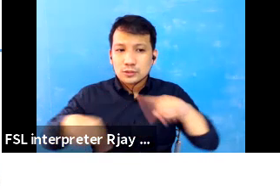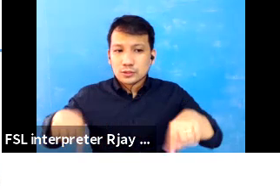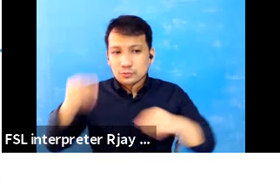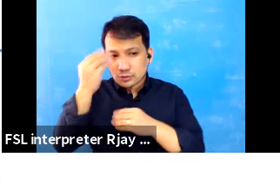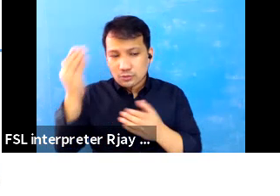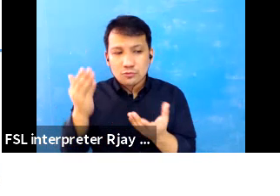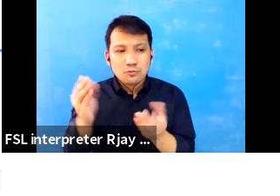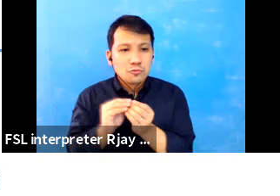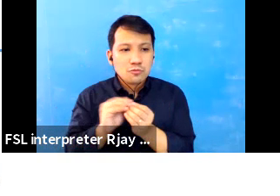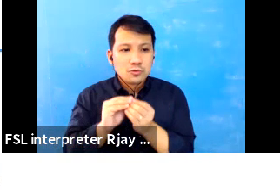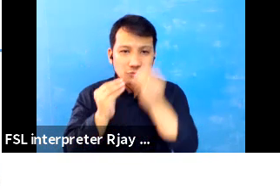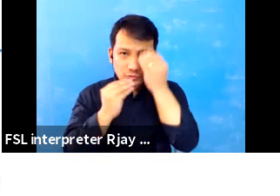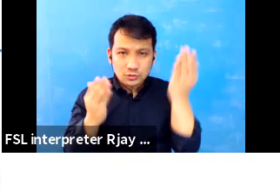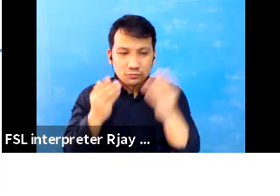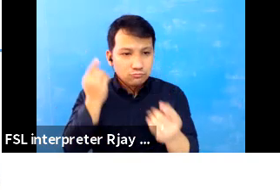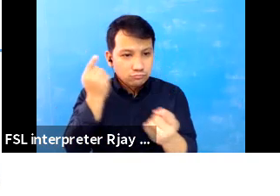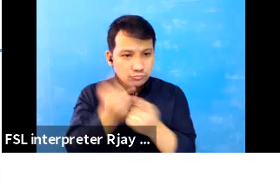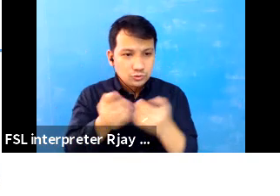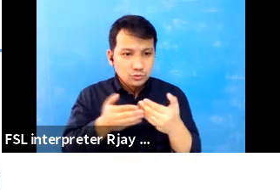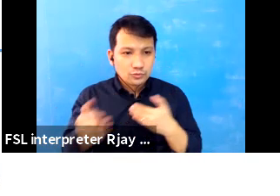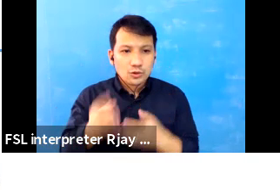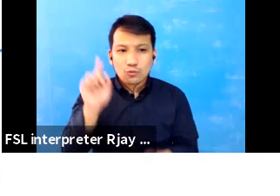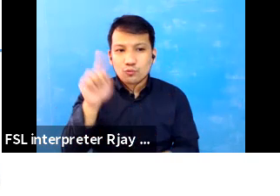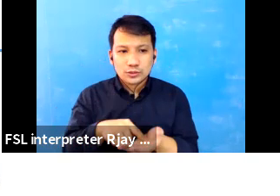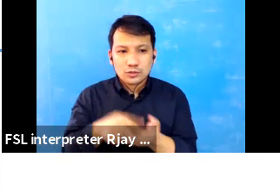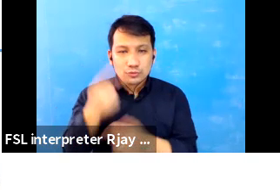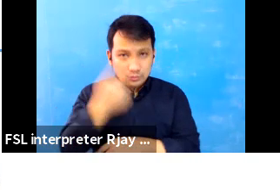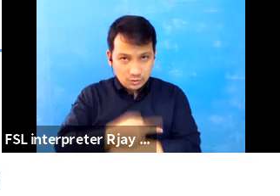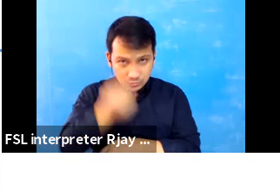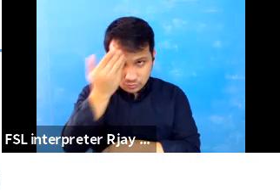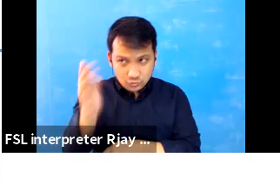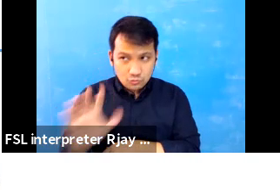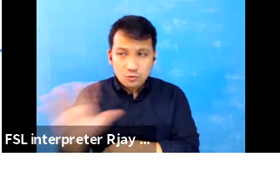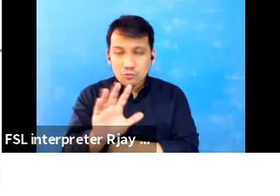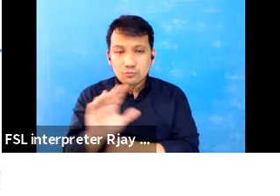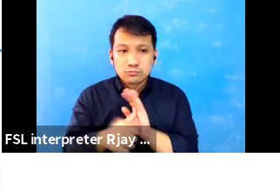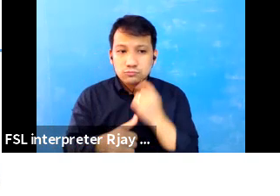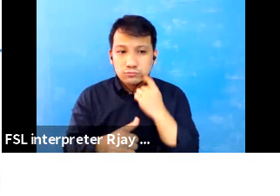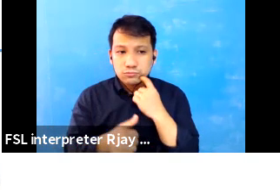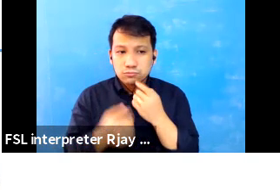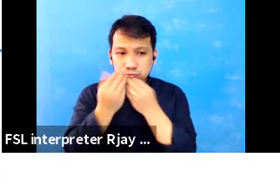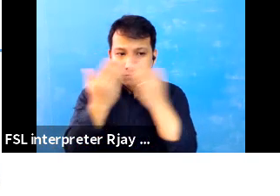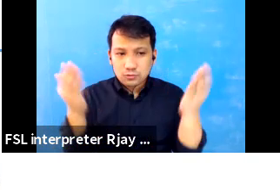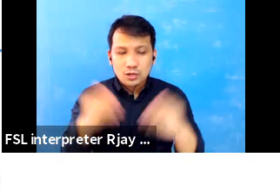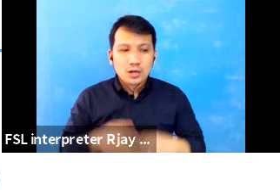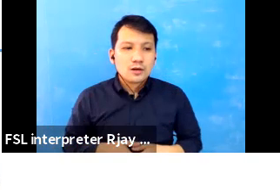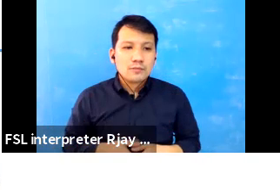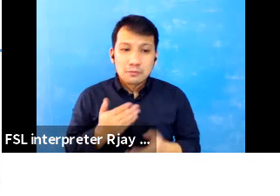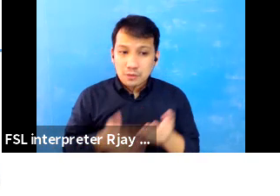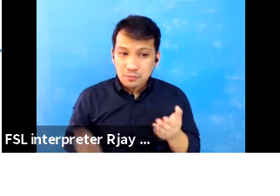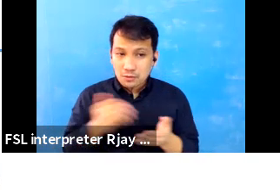that are being tracked in the first 1,000 days, as I have indicated earlier. So that,